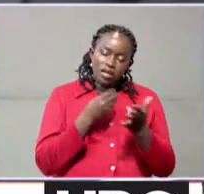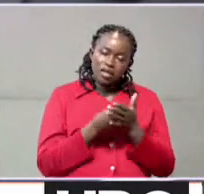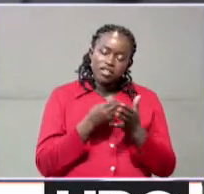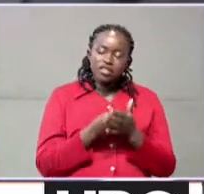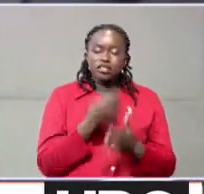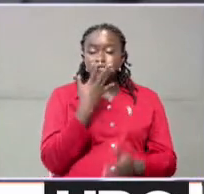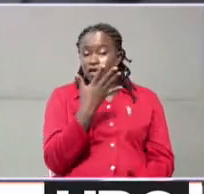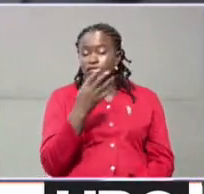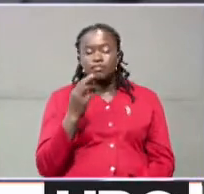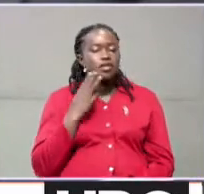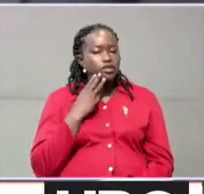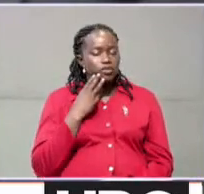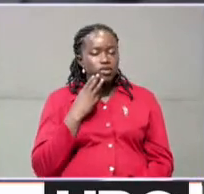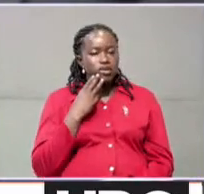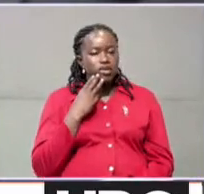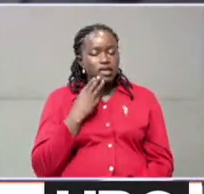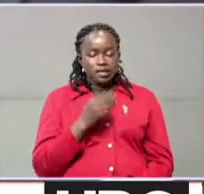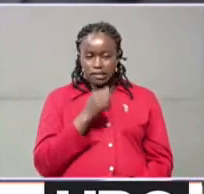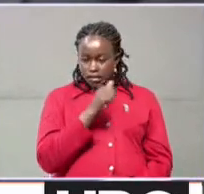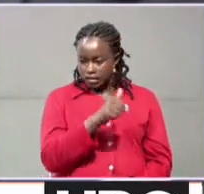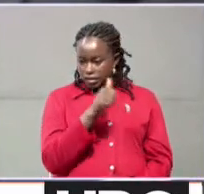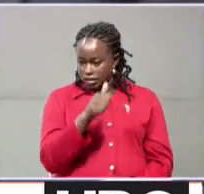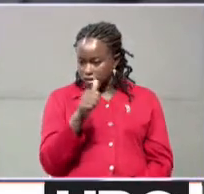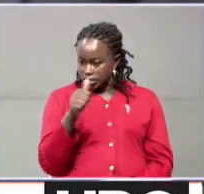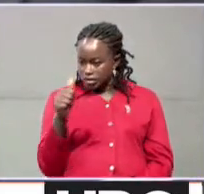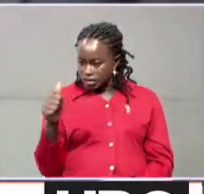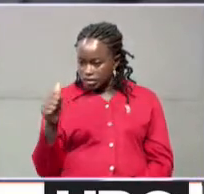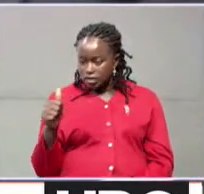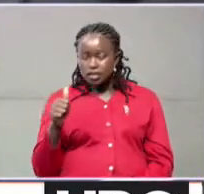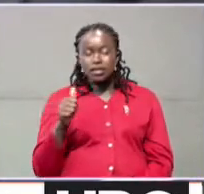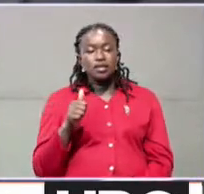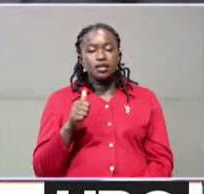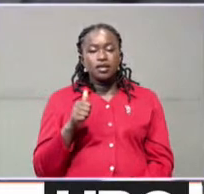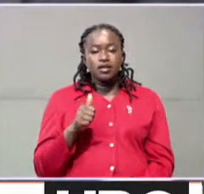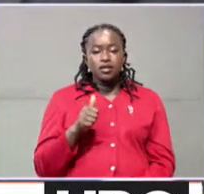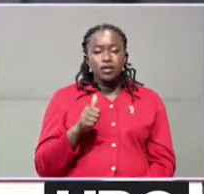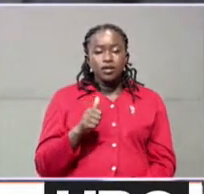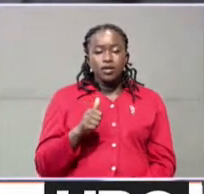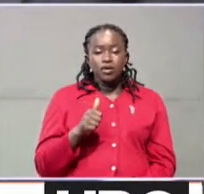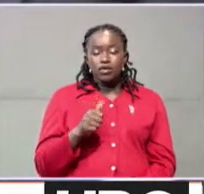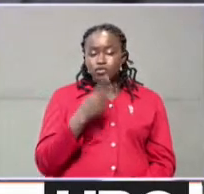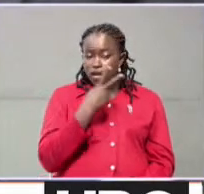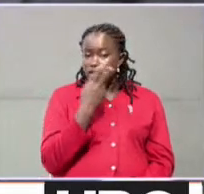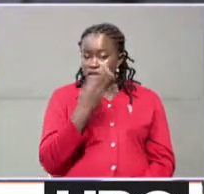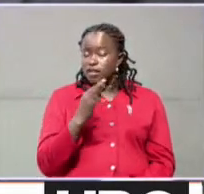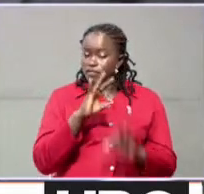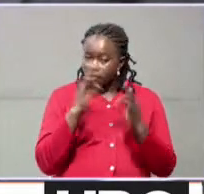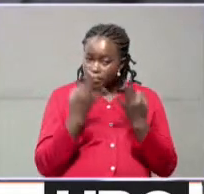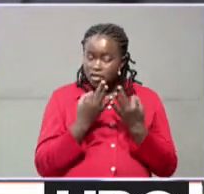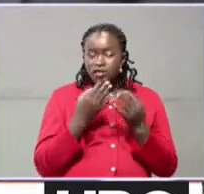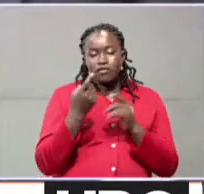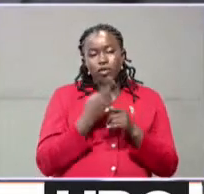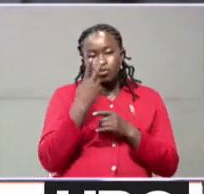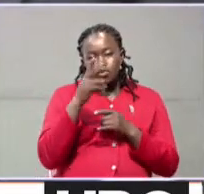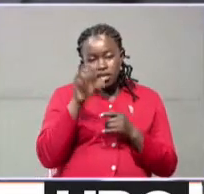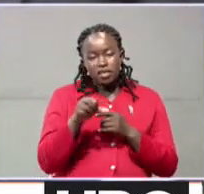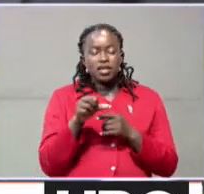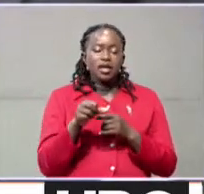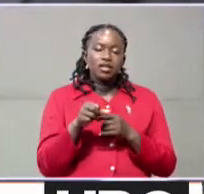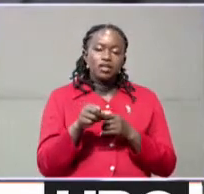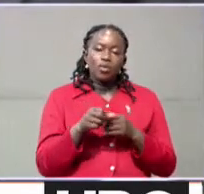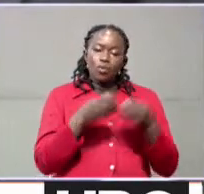million each to the twenty three families out of twenty nine who lost their dear